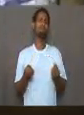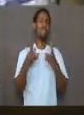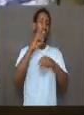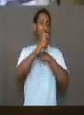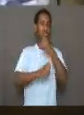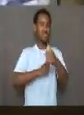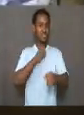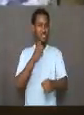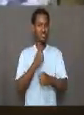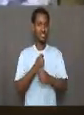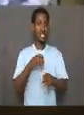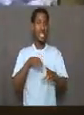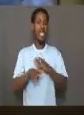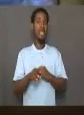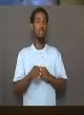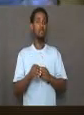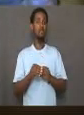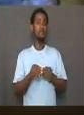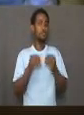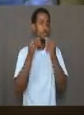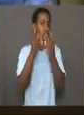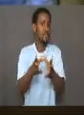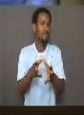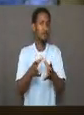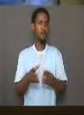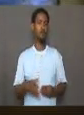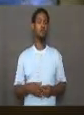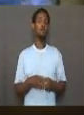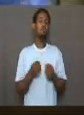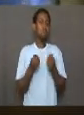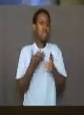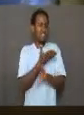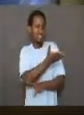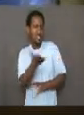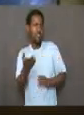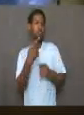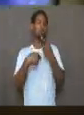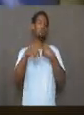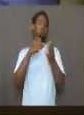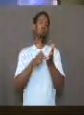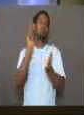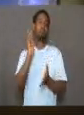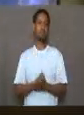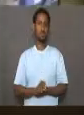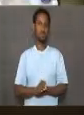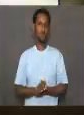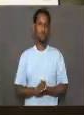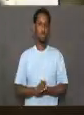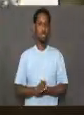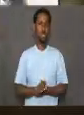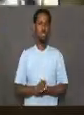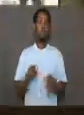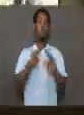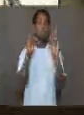years and sacrificed a great deal to bring about democracy. The Commission